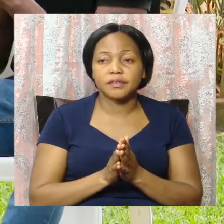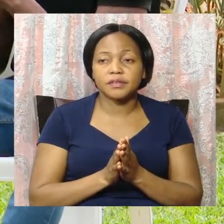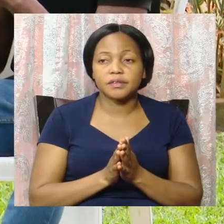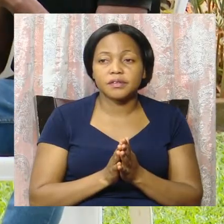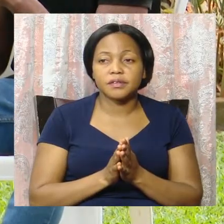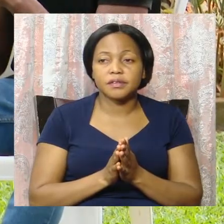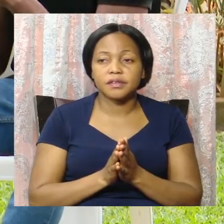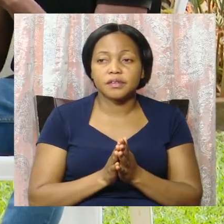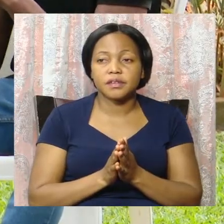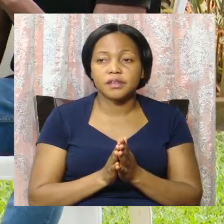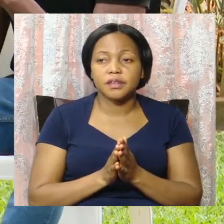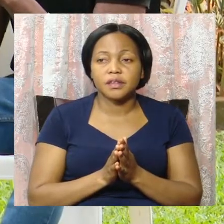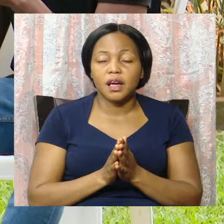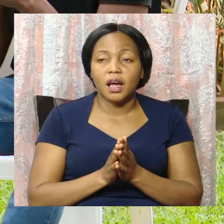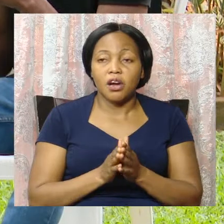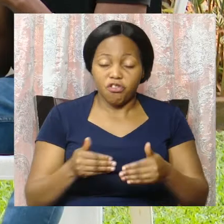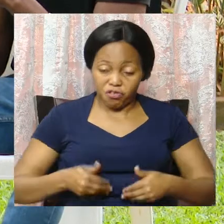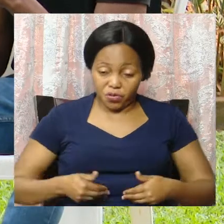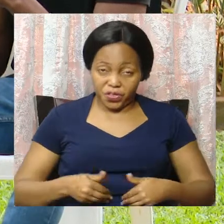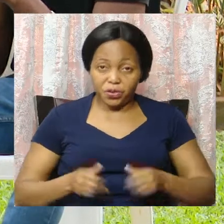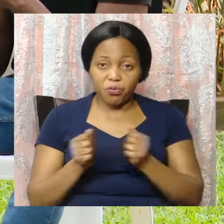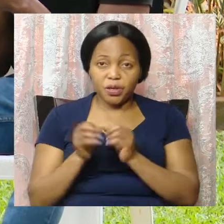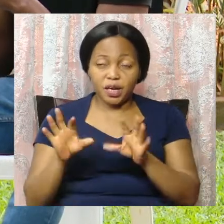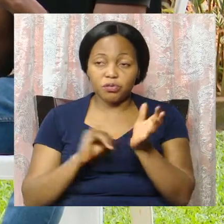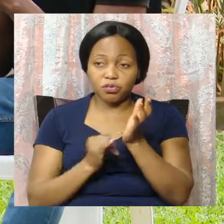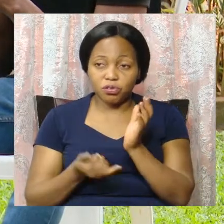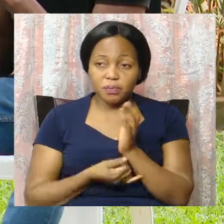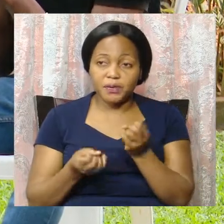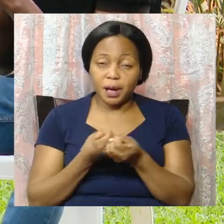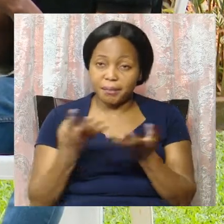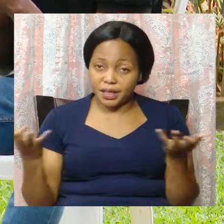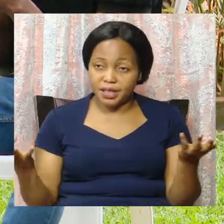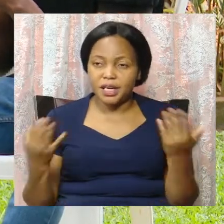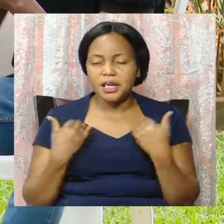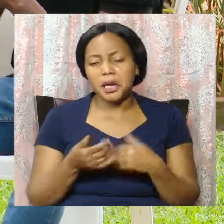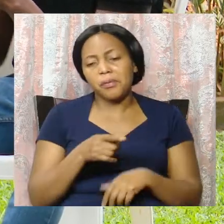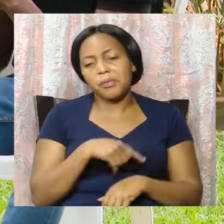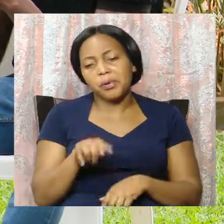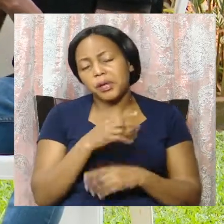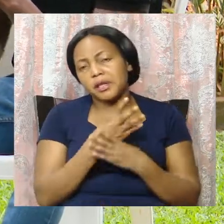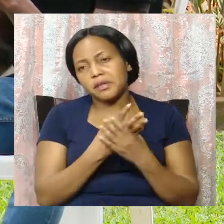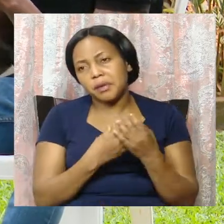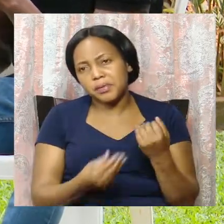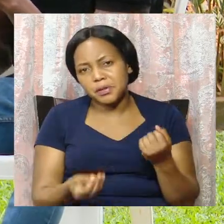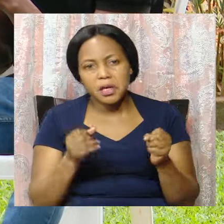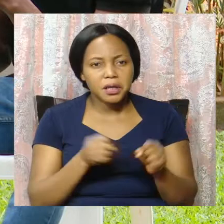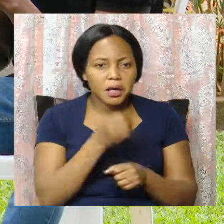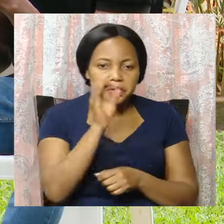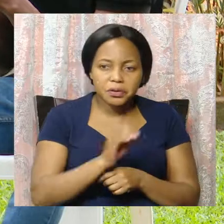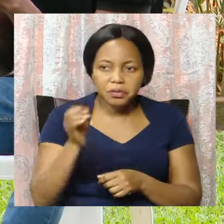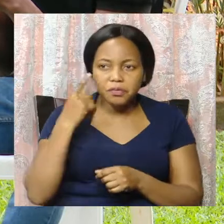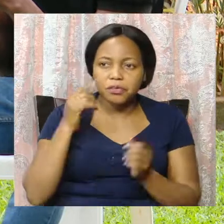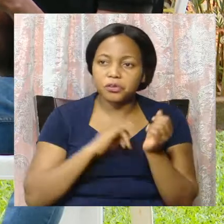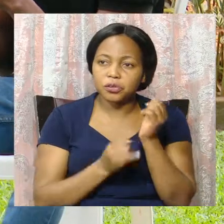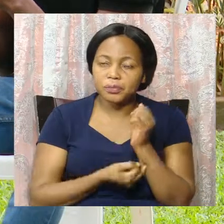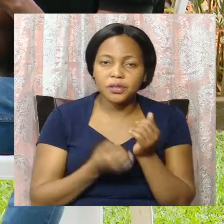say the ones, the unemployed youth now are many. So let me say it discourages some of us to